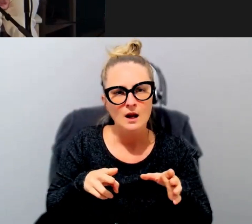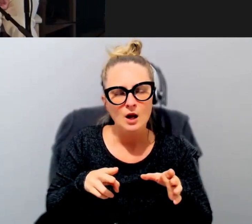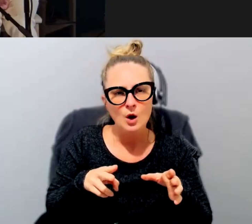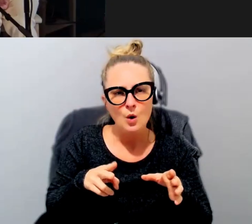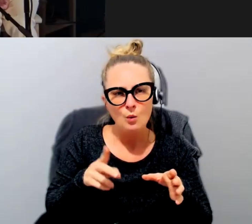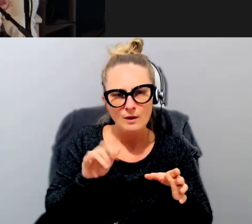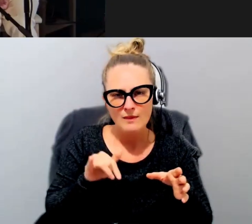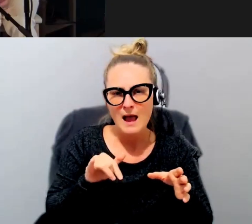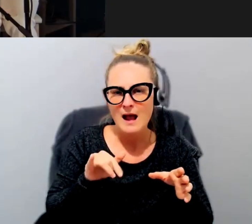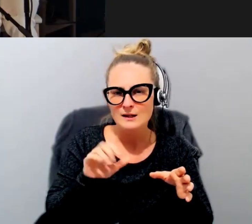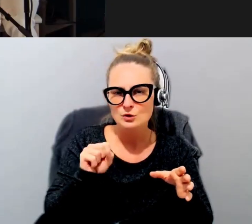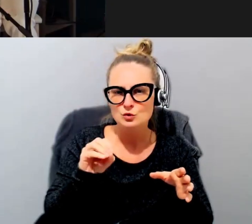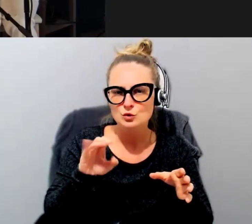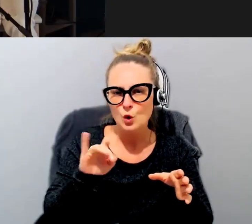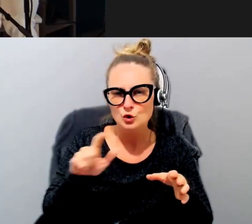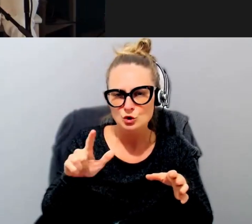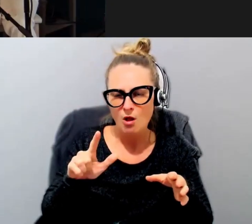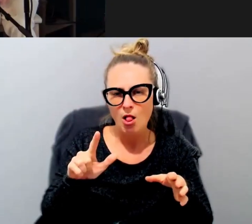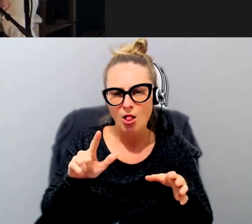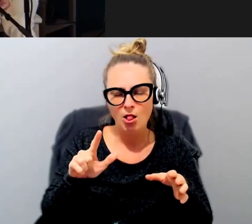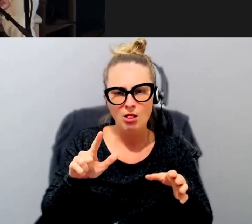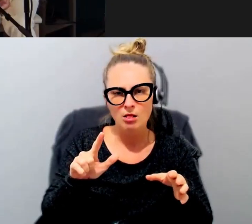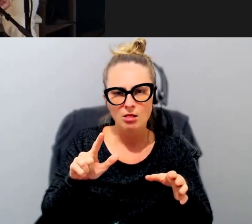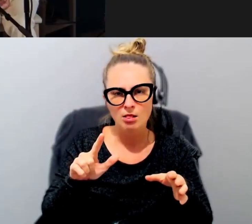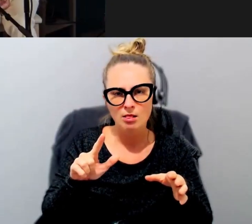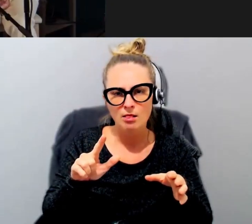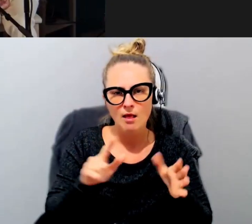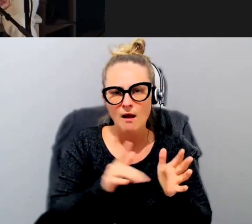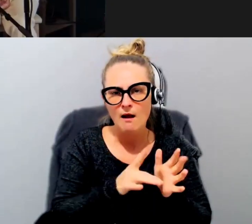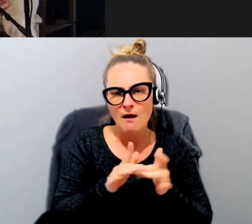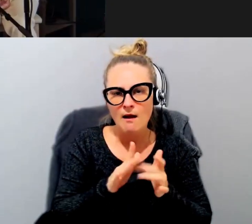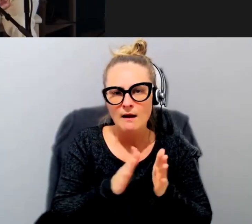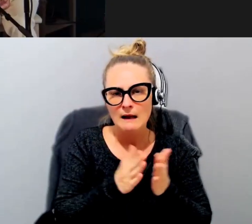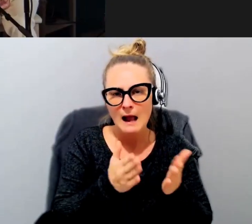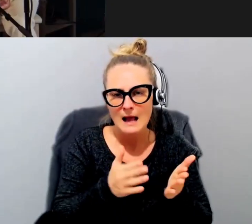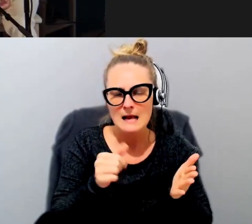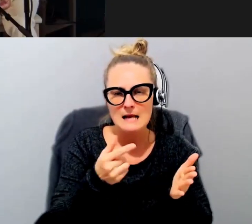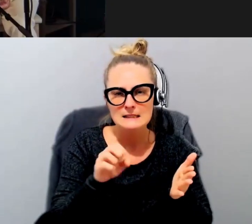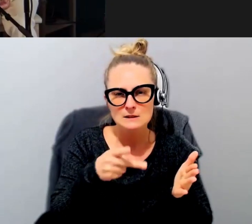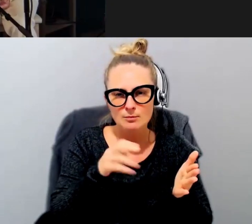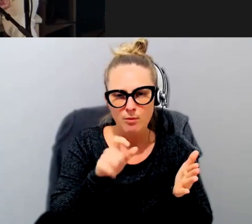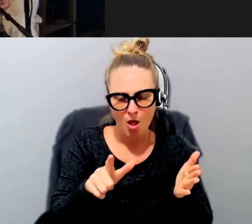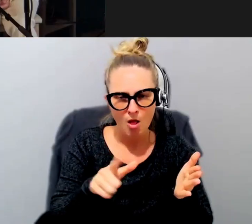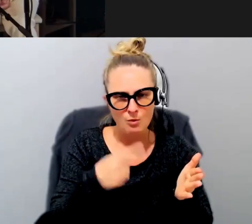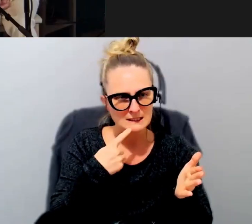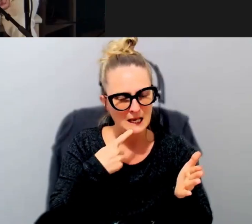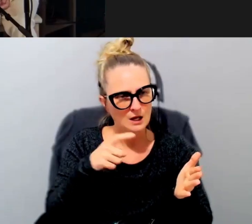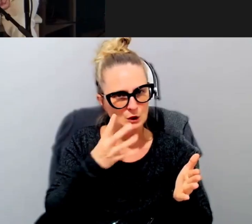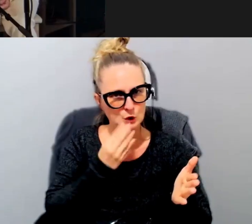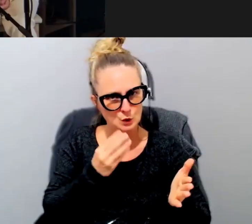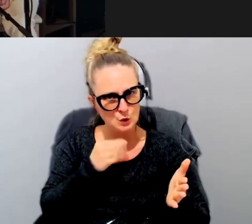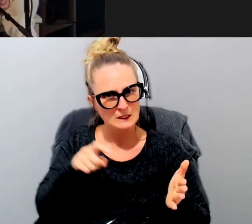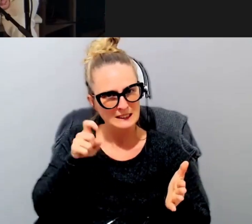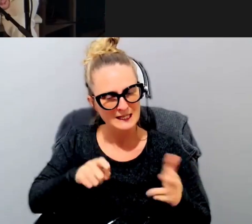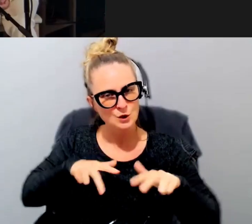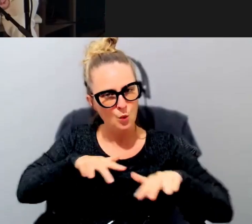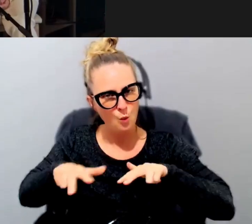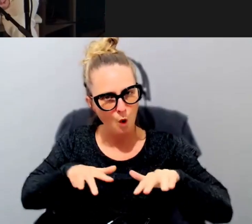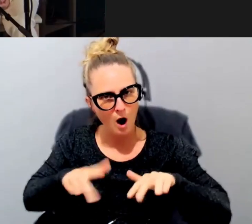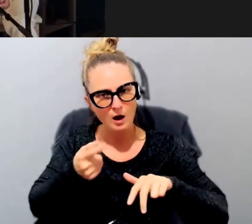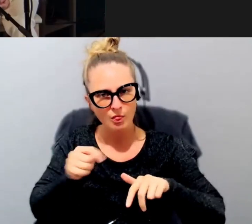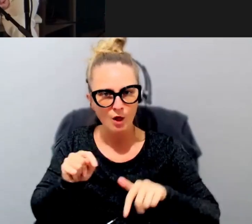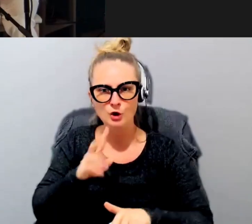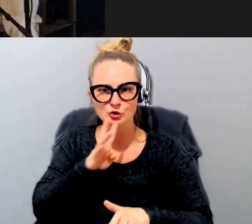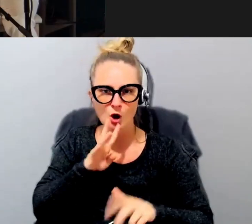gospel was sort of afoot, was to say, we as Jews need to walk the talk of our values and be doing the